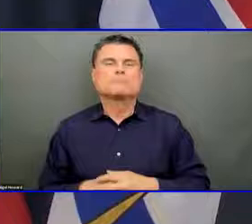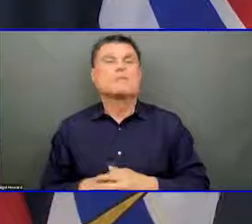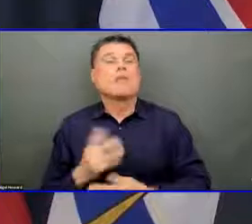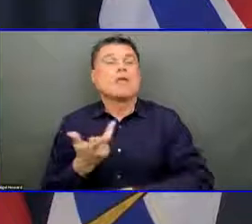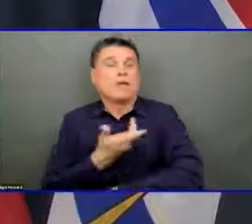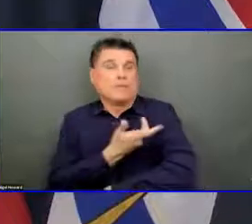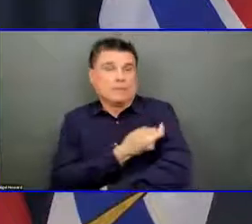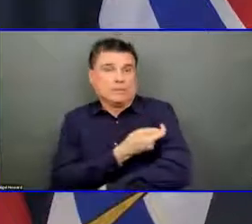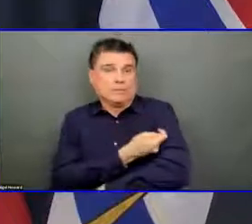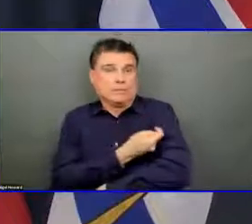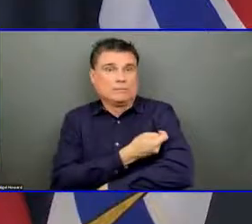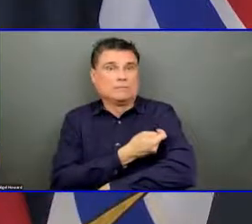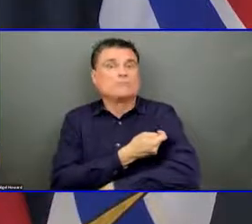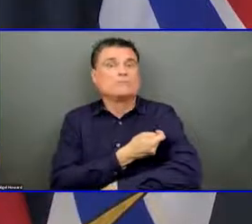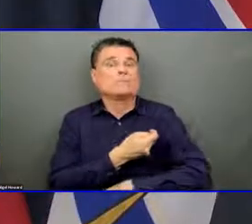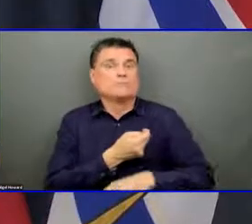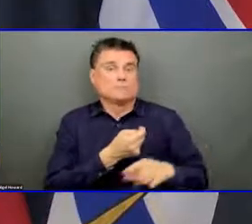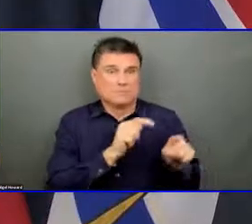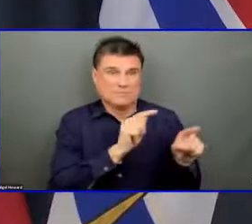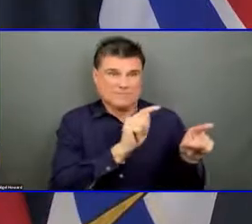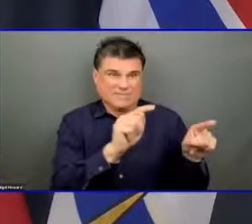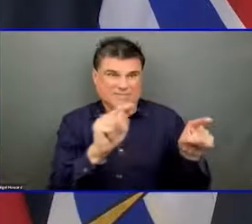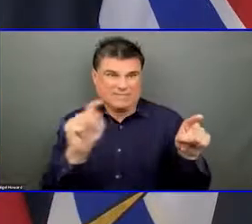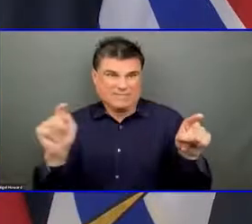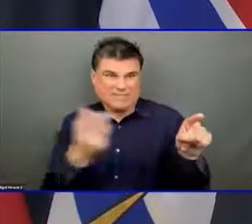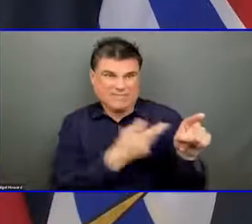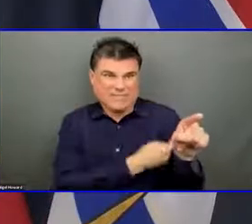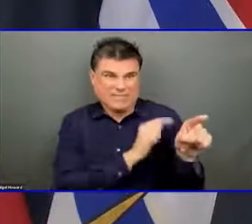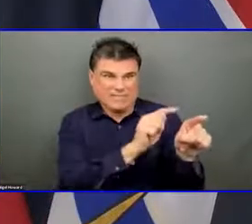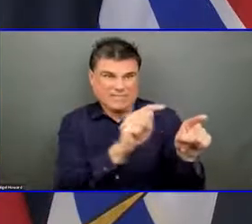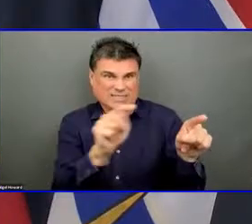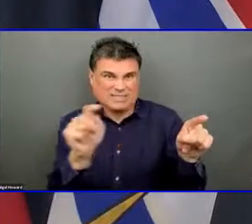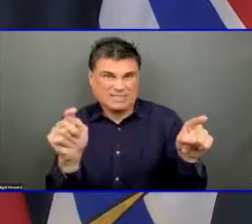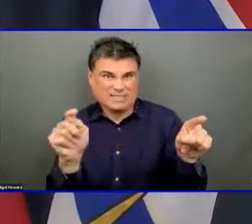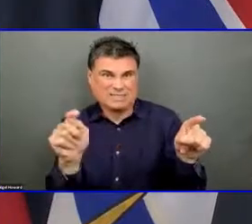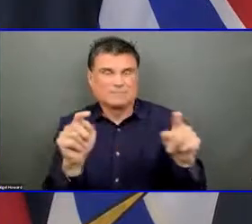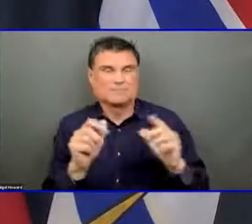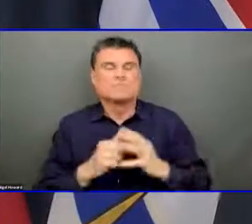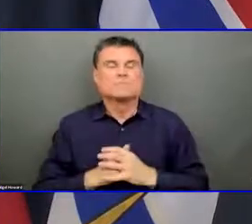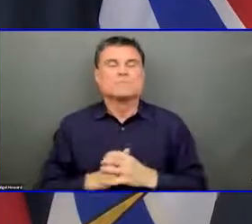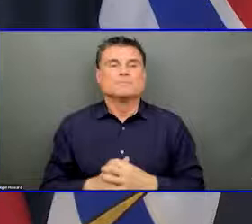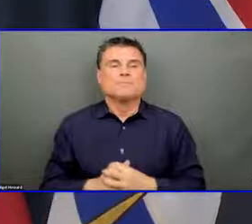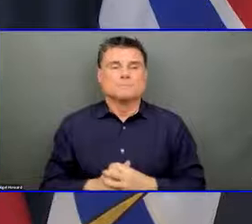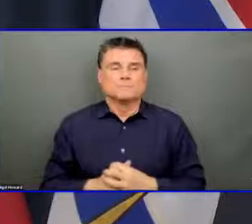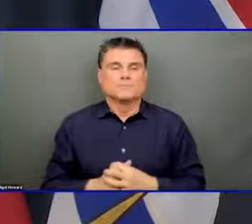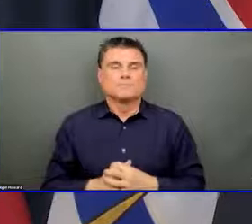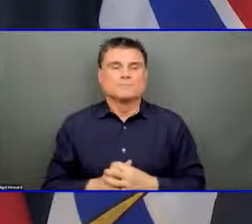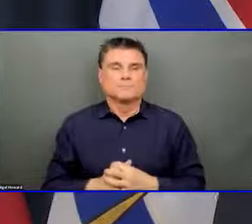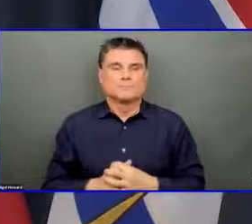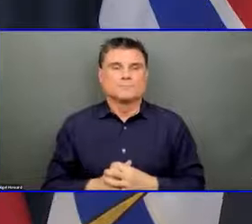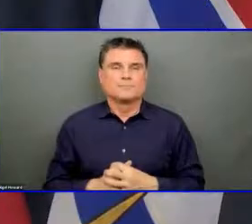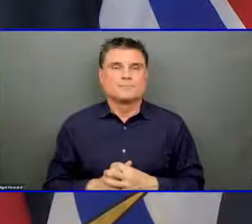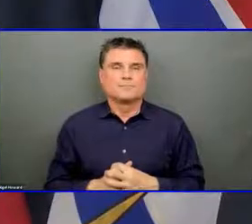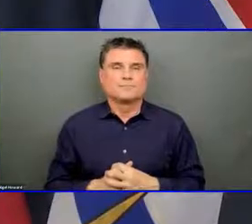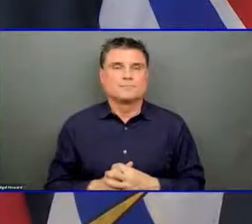bring you up to date on appointments that are booked. That number as of noon today